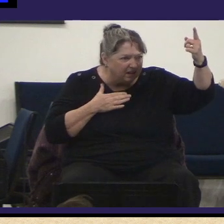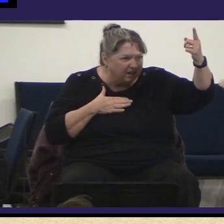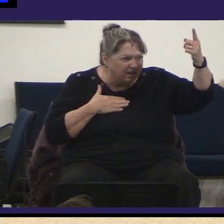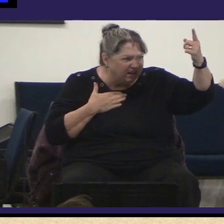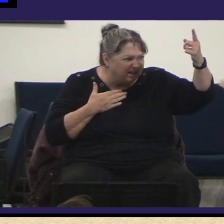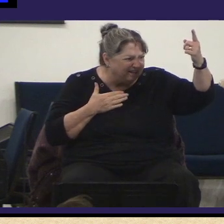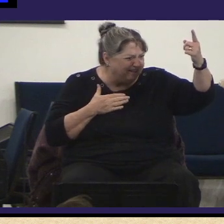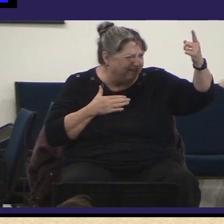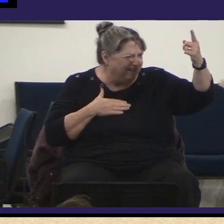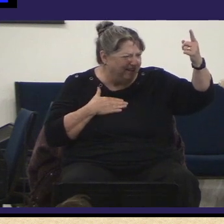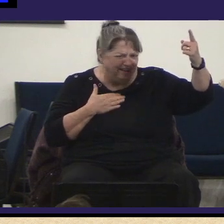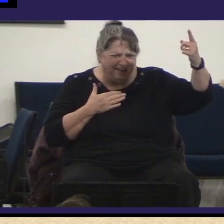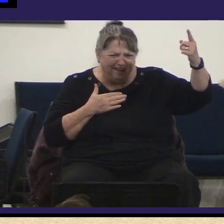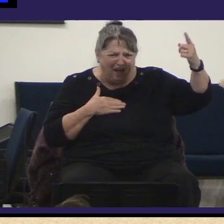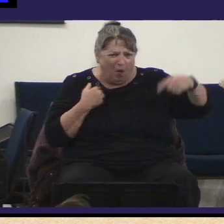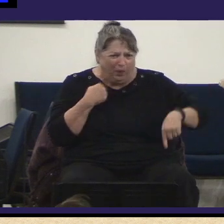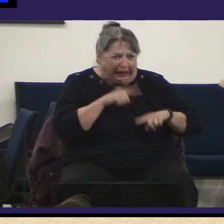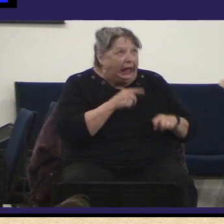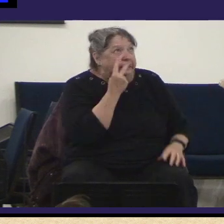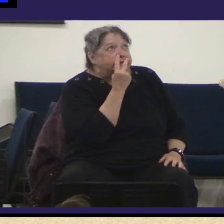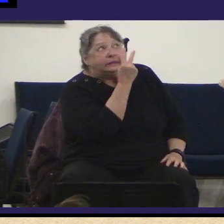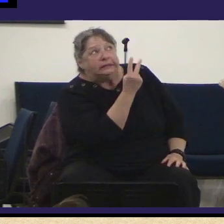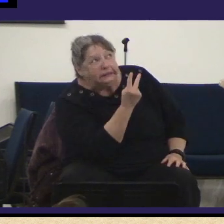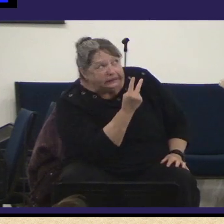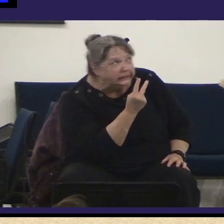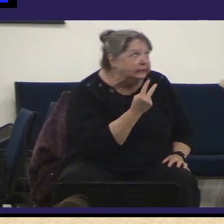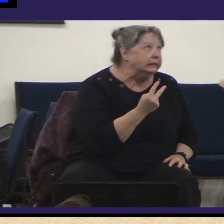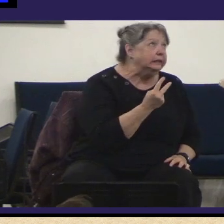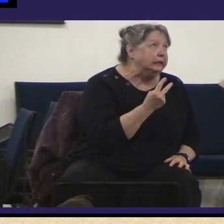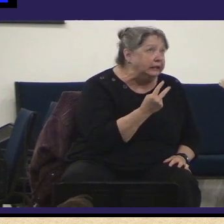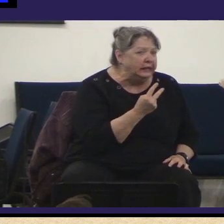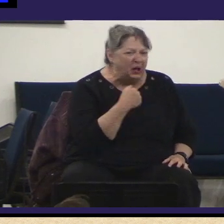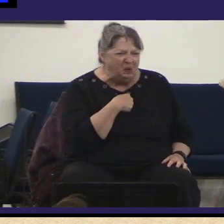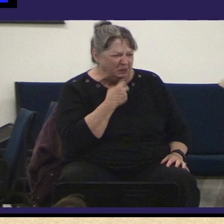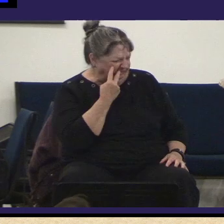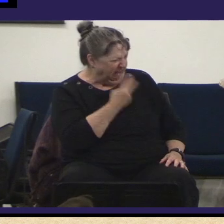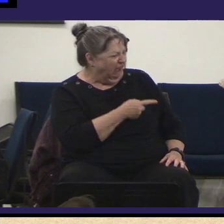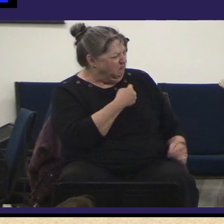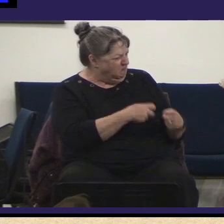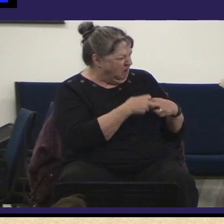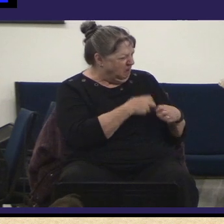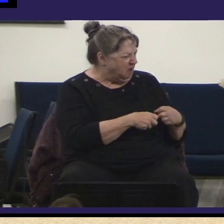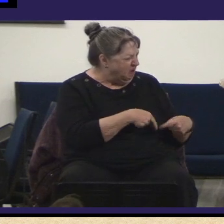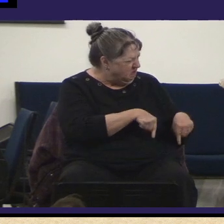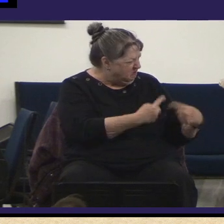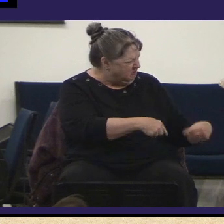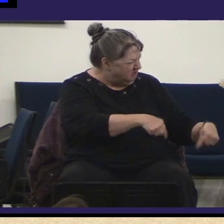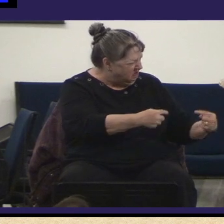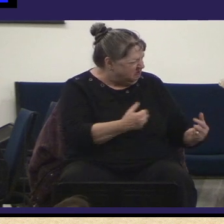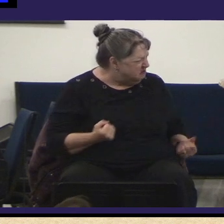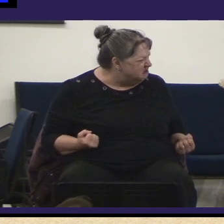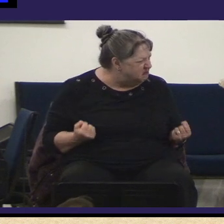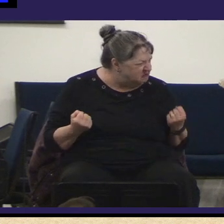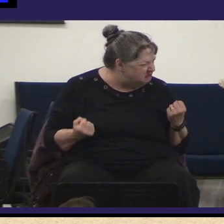And sometimes don't even realize that it has anything to do with him.